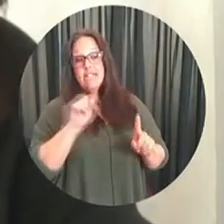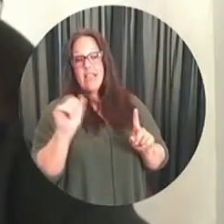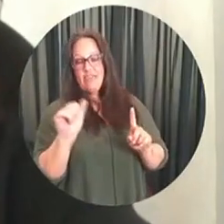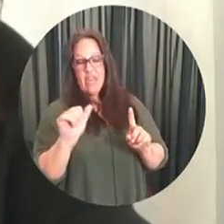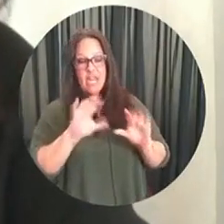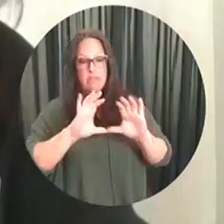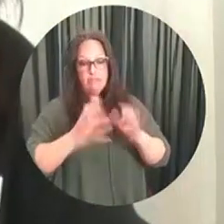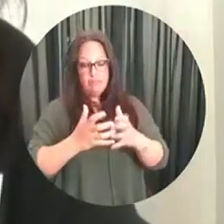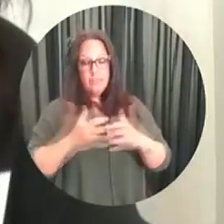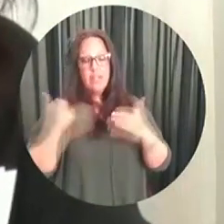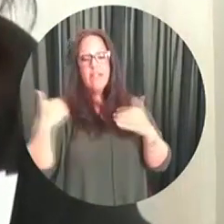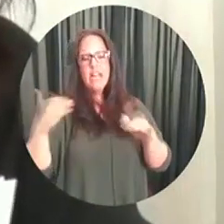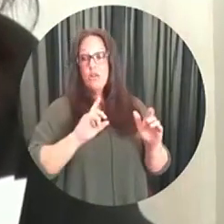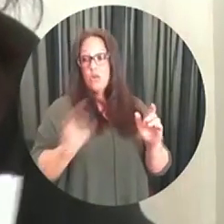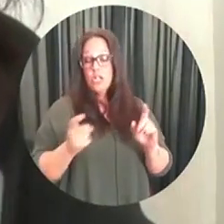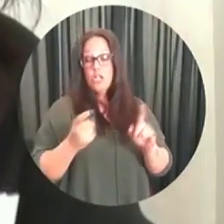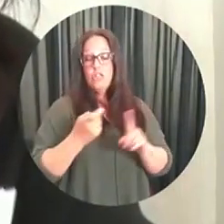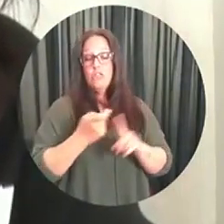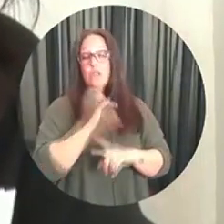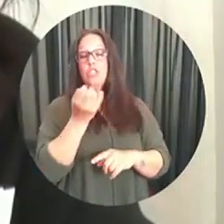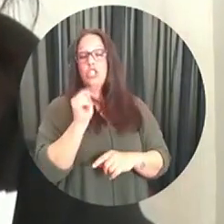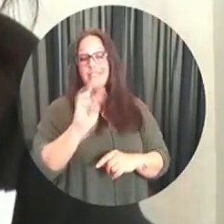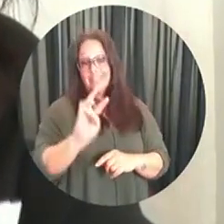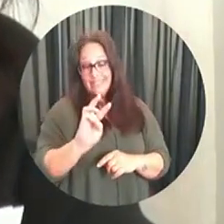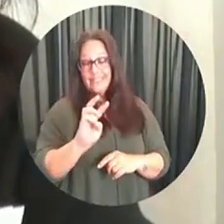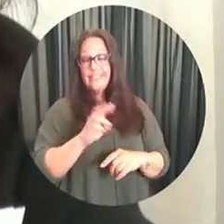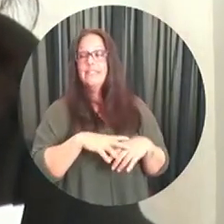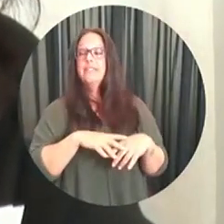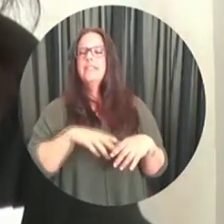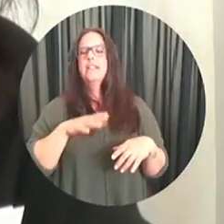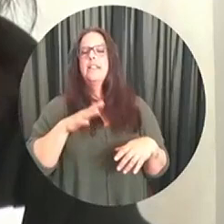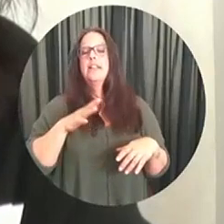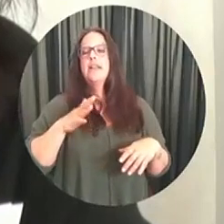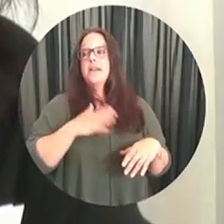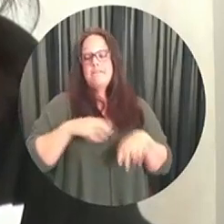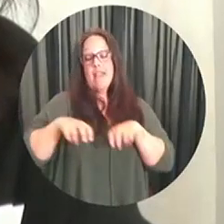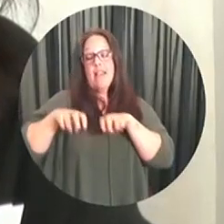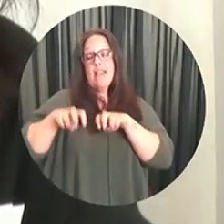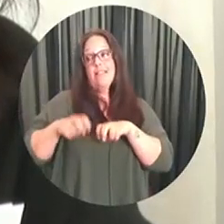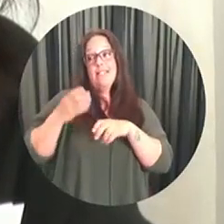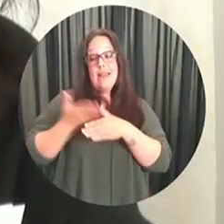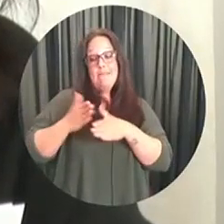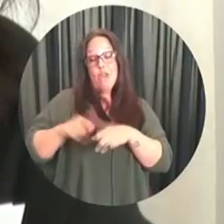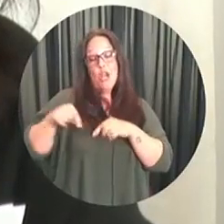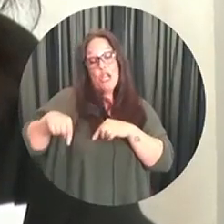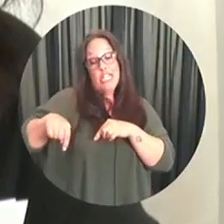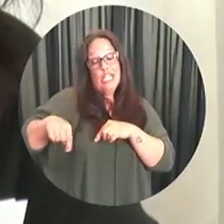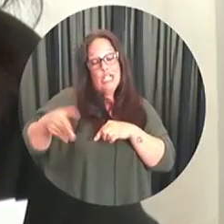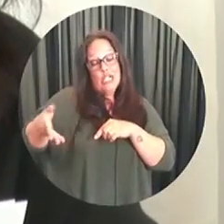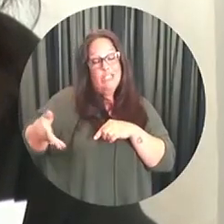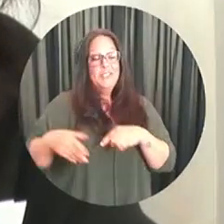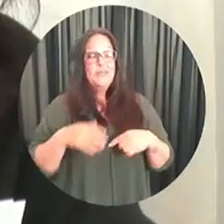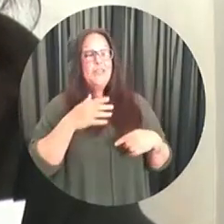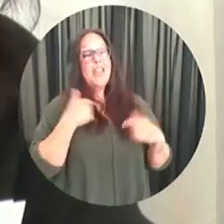angel donation from John Six, my seat partner here. I also have an angel donation,